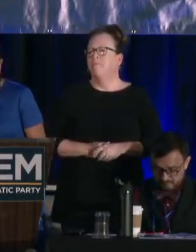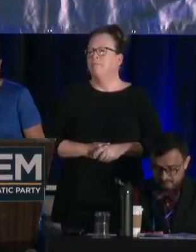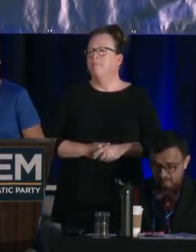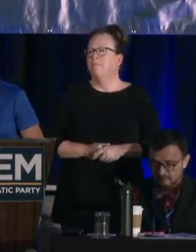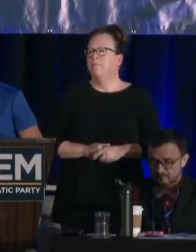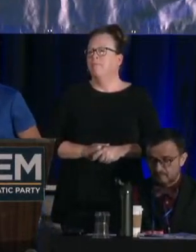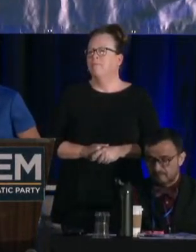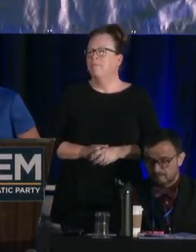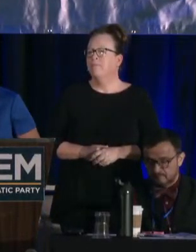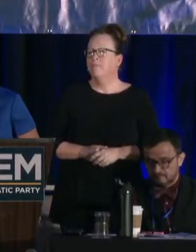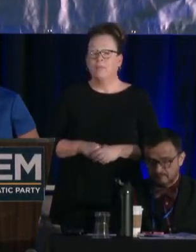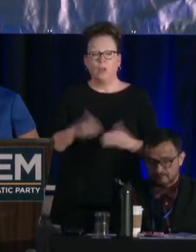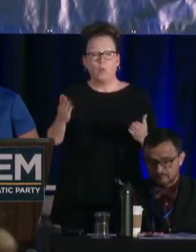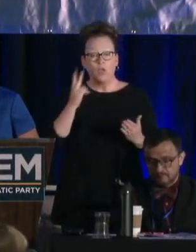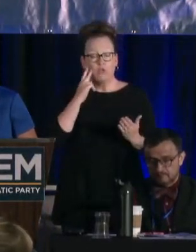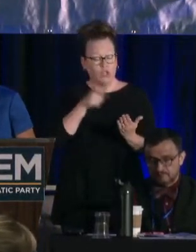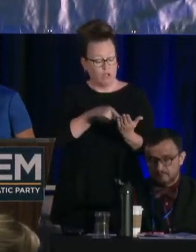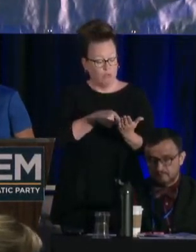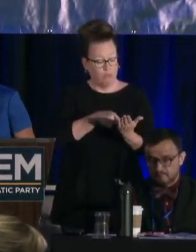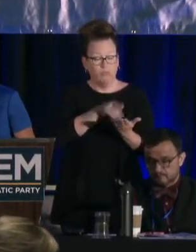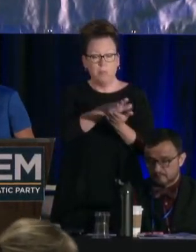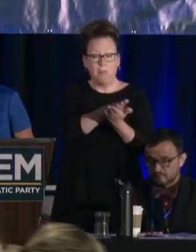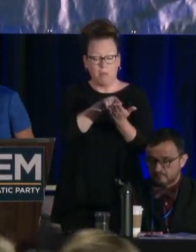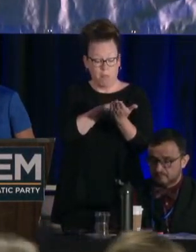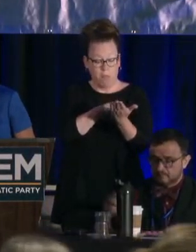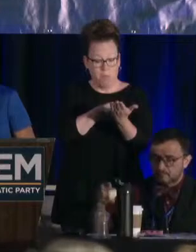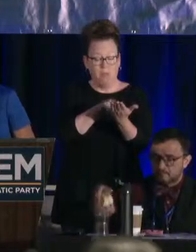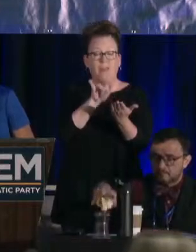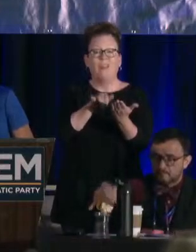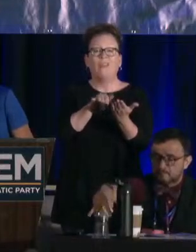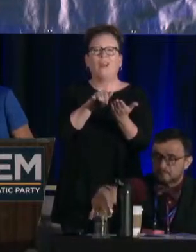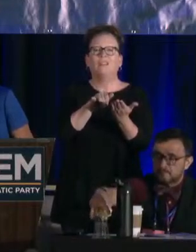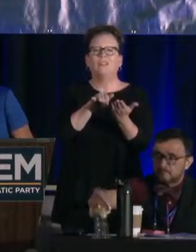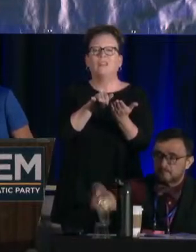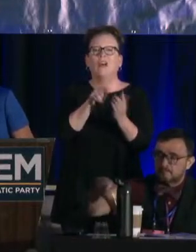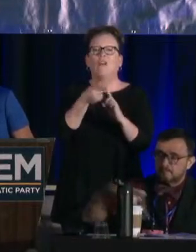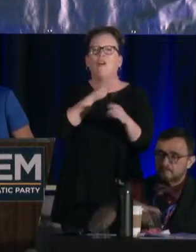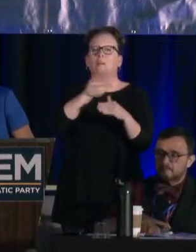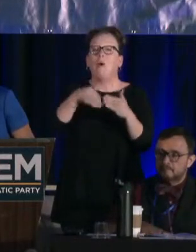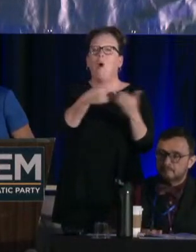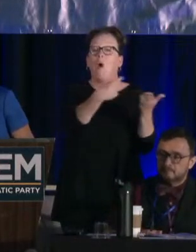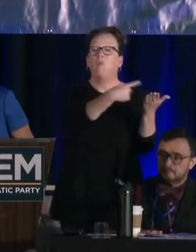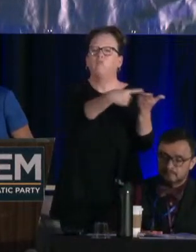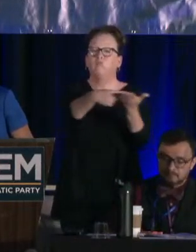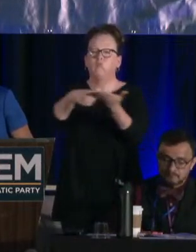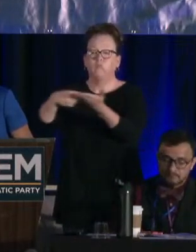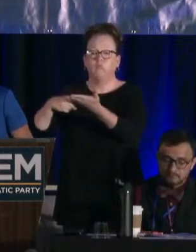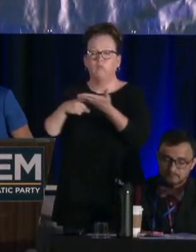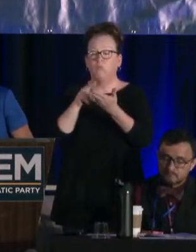what you see in front of you is the result of those resolutions